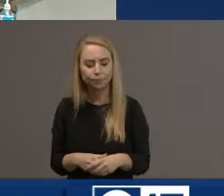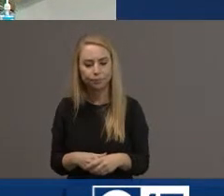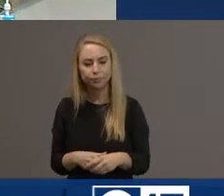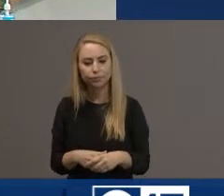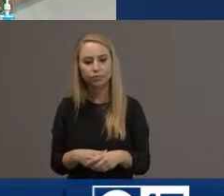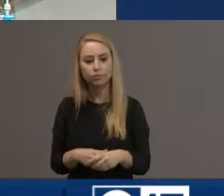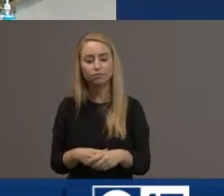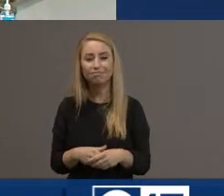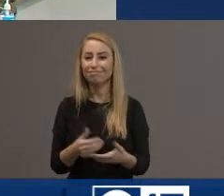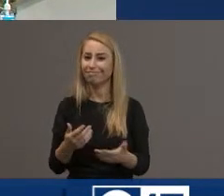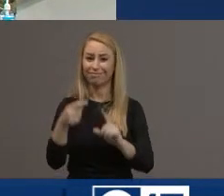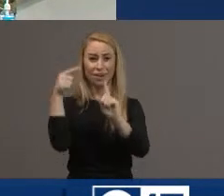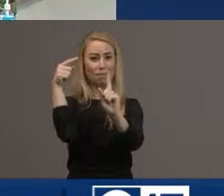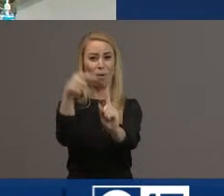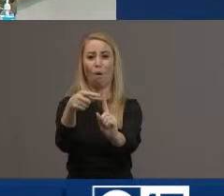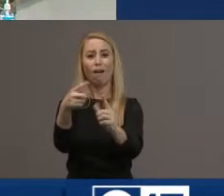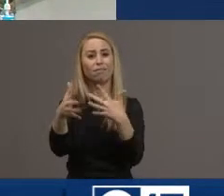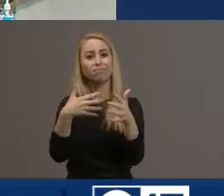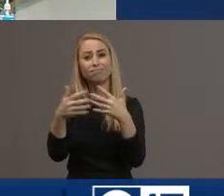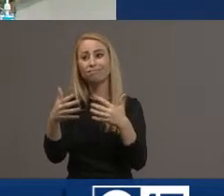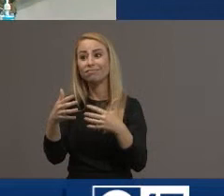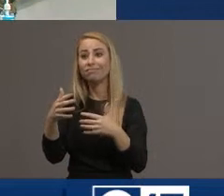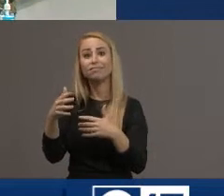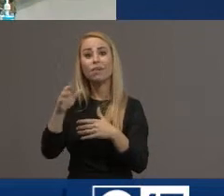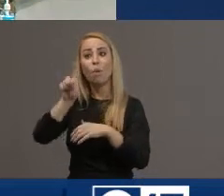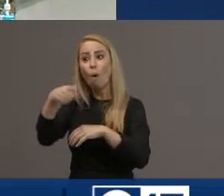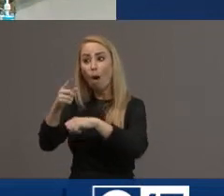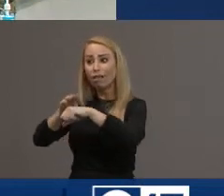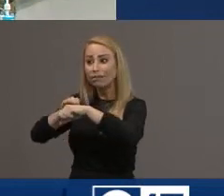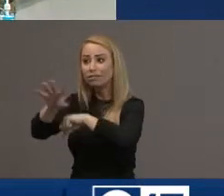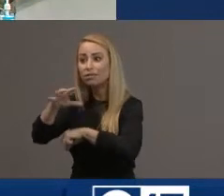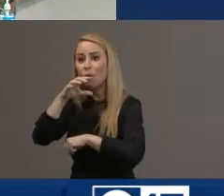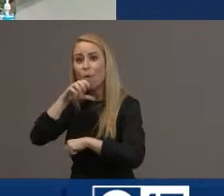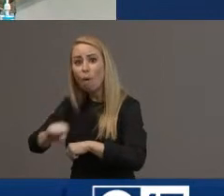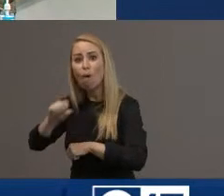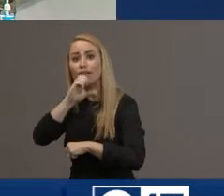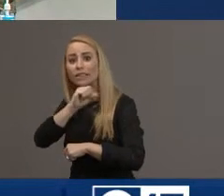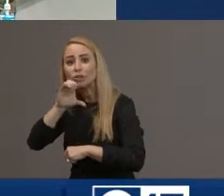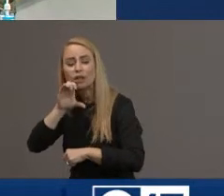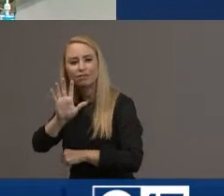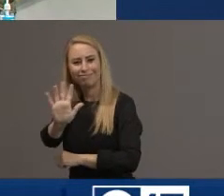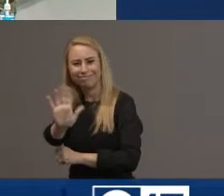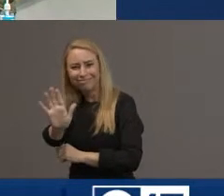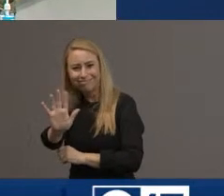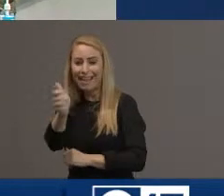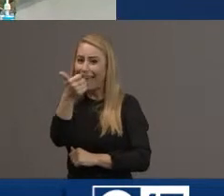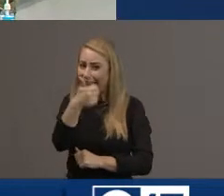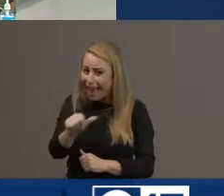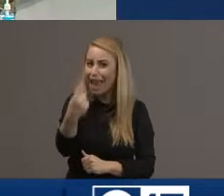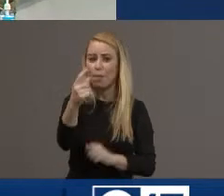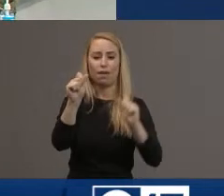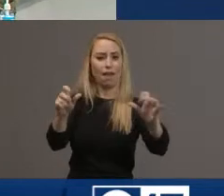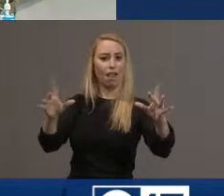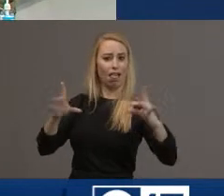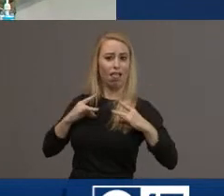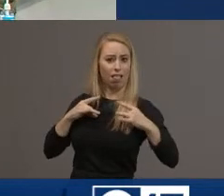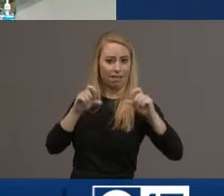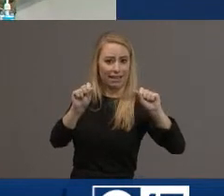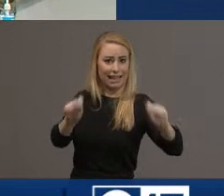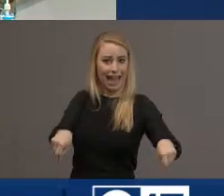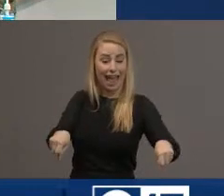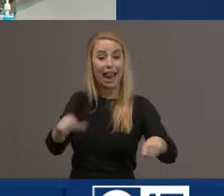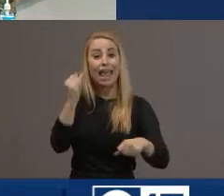you are or how old you are. You can catch this. But if you're out and about and